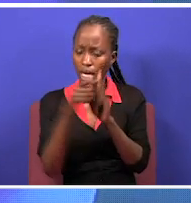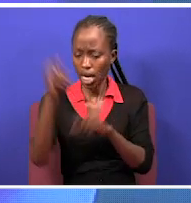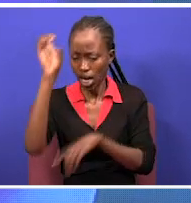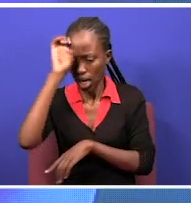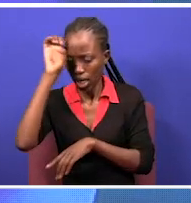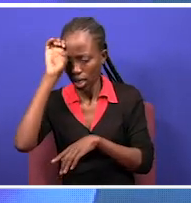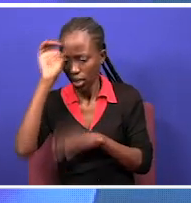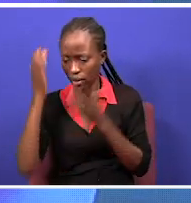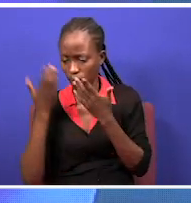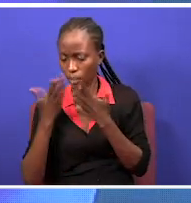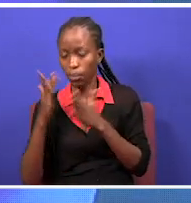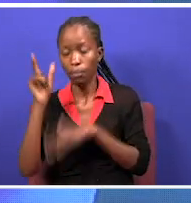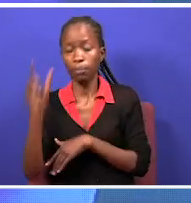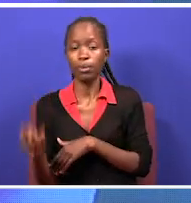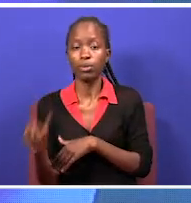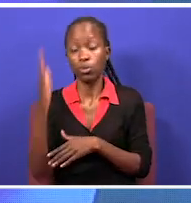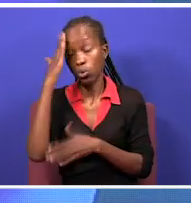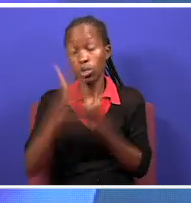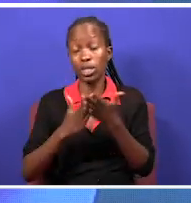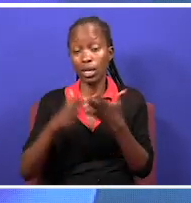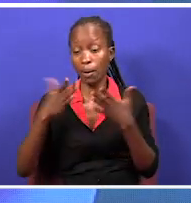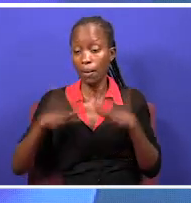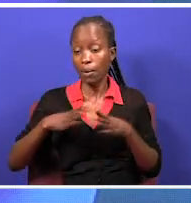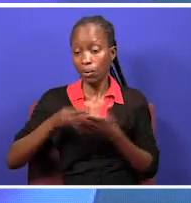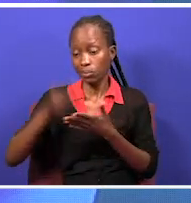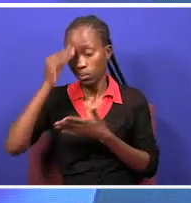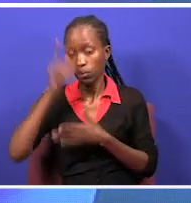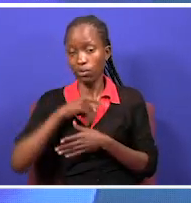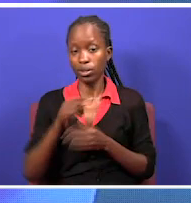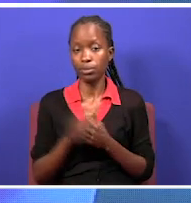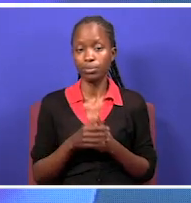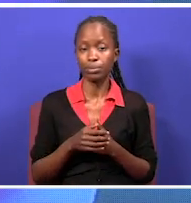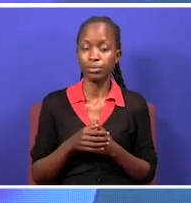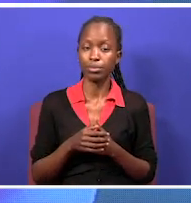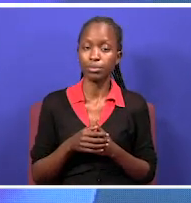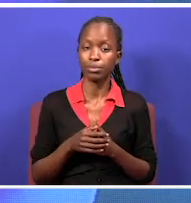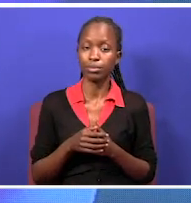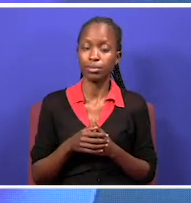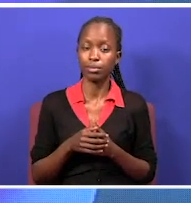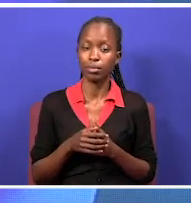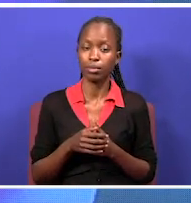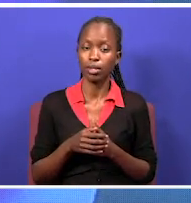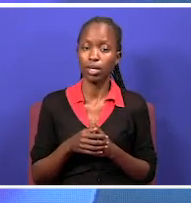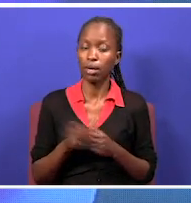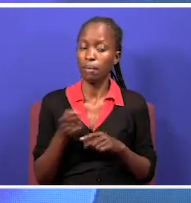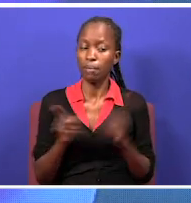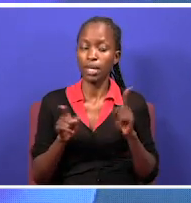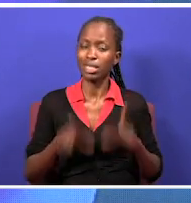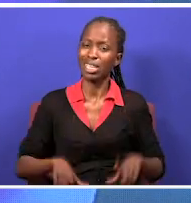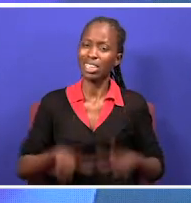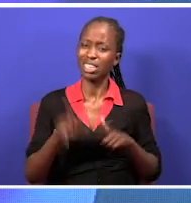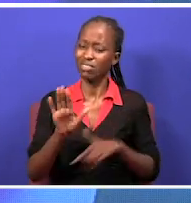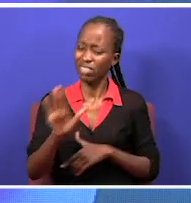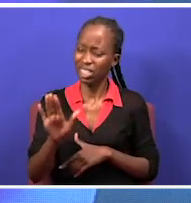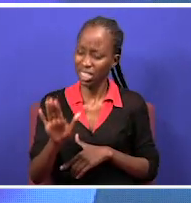educated people? You know, some educated people, I don't want to call them what the Bible calls them, but their lives and